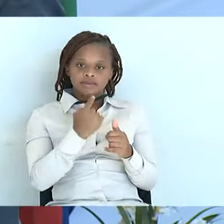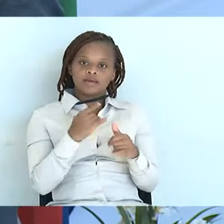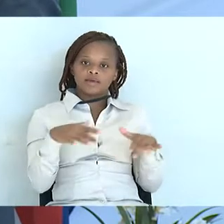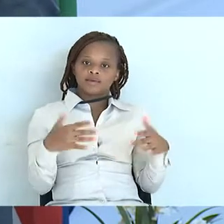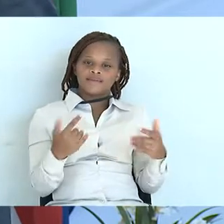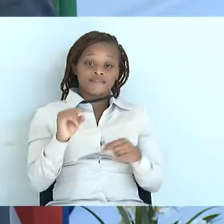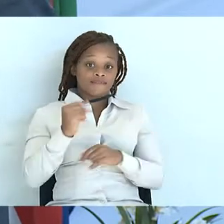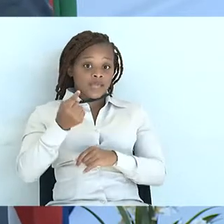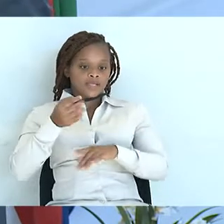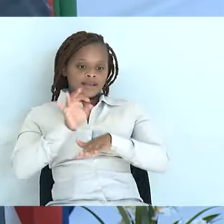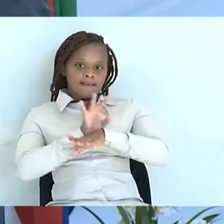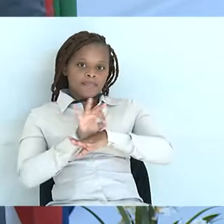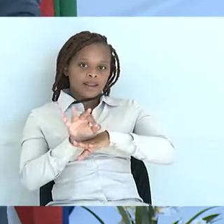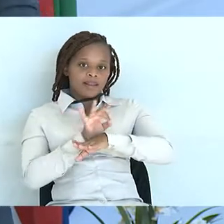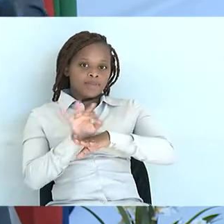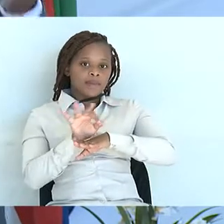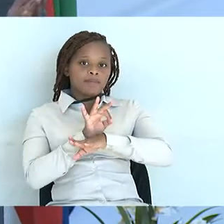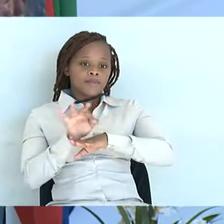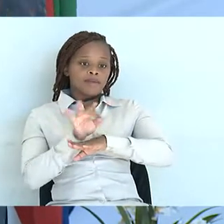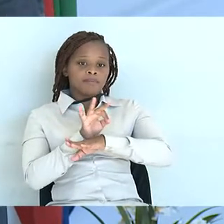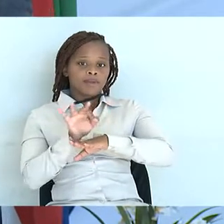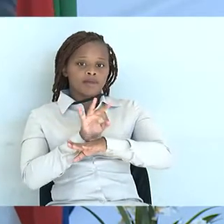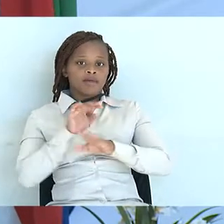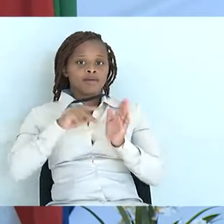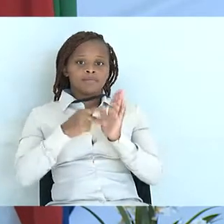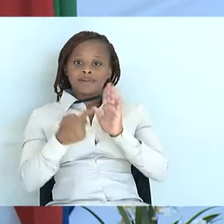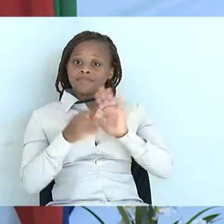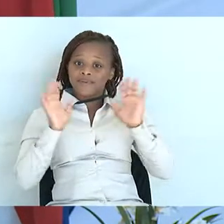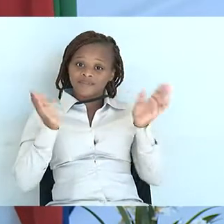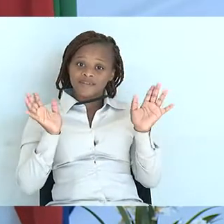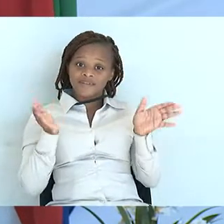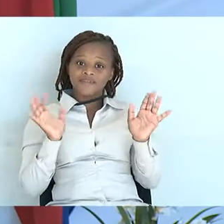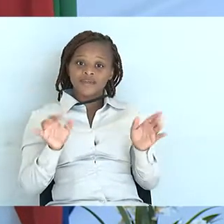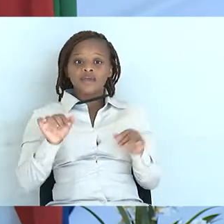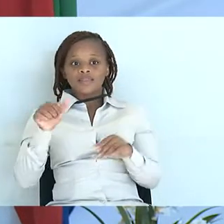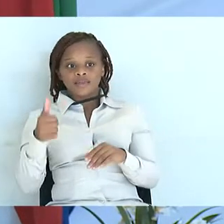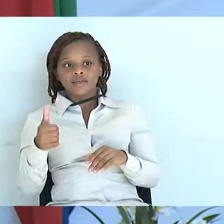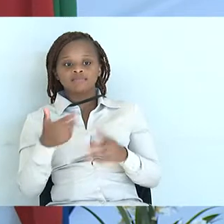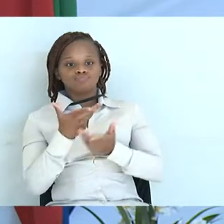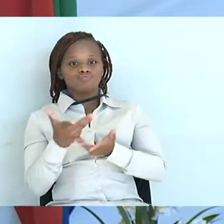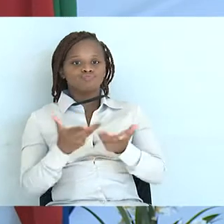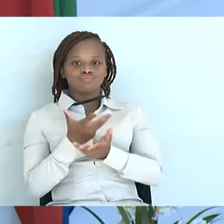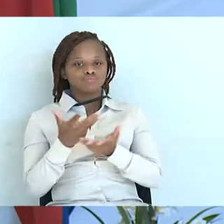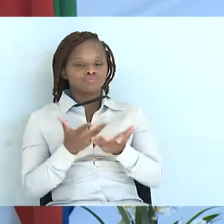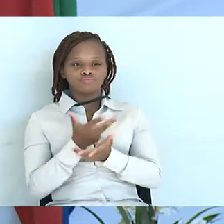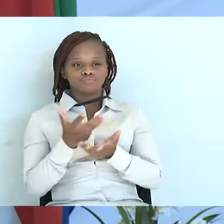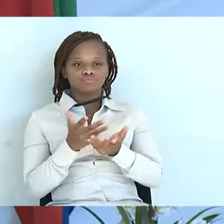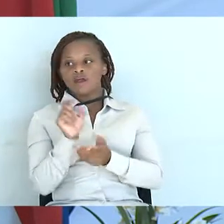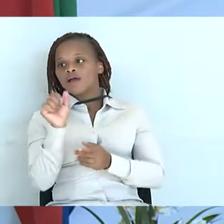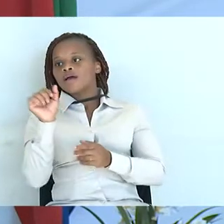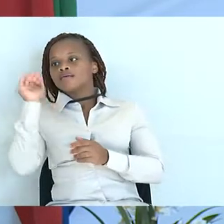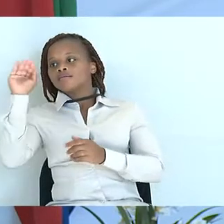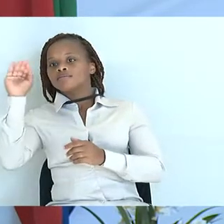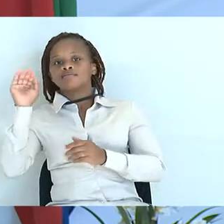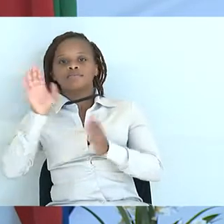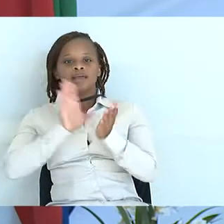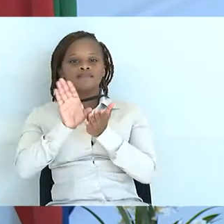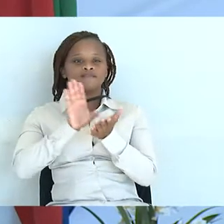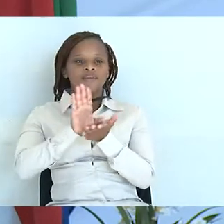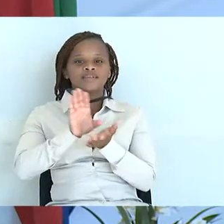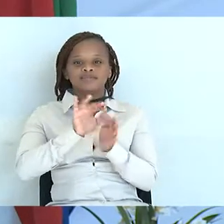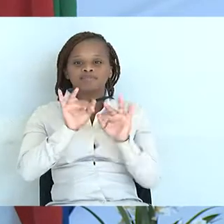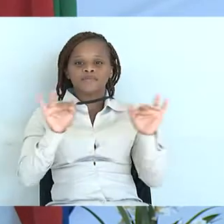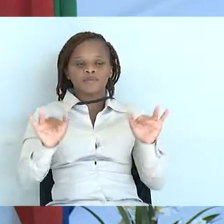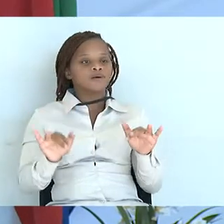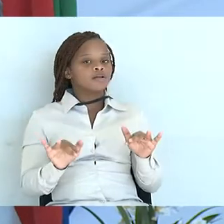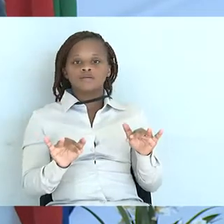first, then until when we're done with planning, then we engage investment to come and invest and start with the implementation. No.